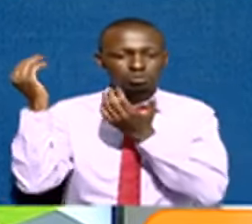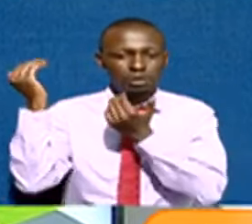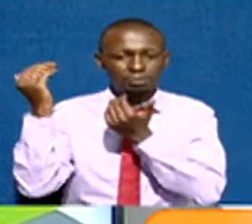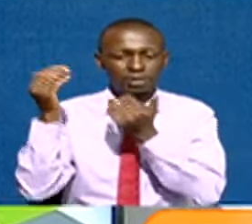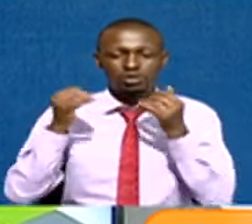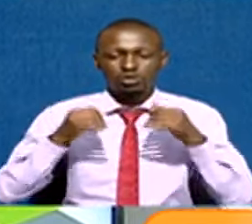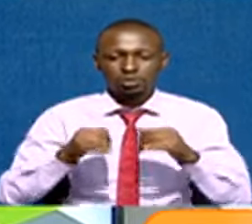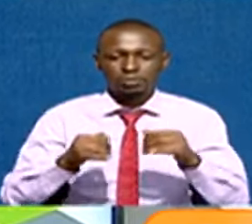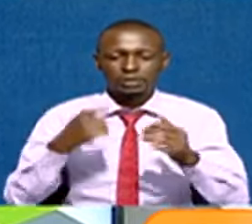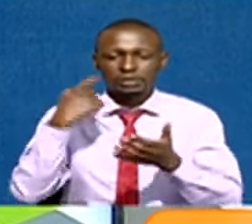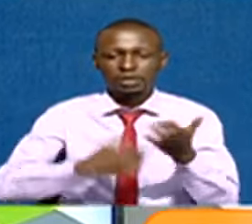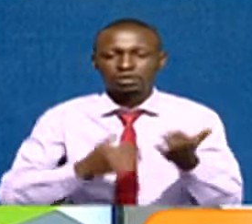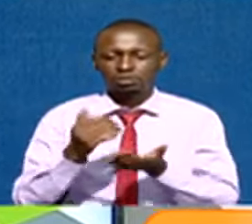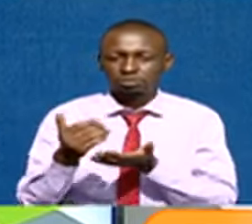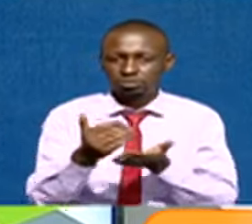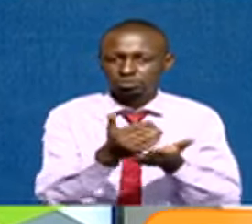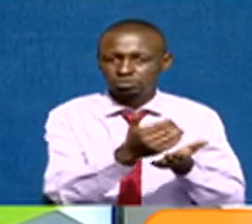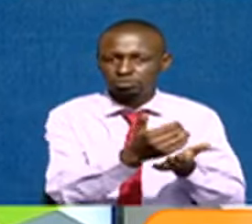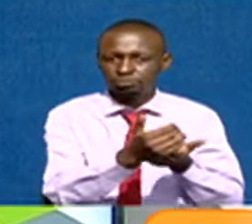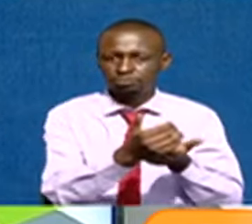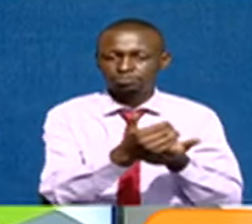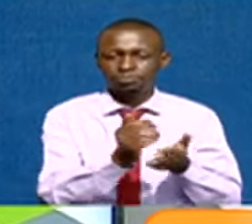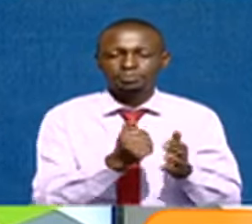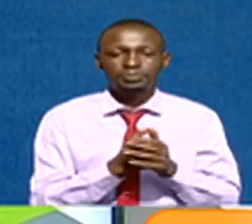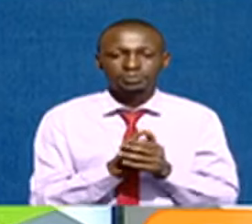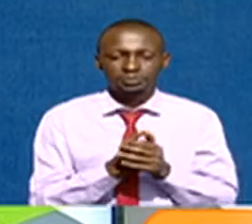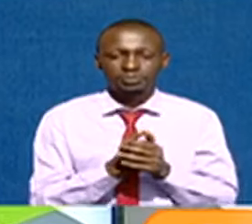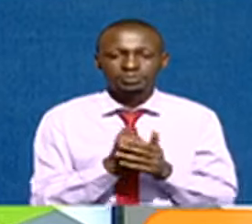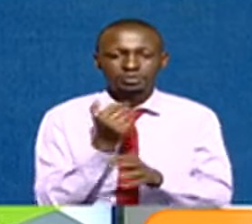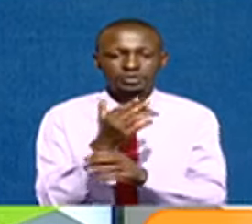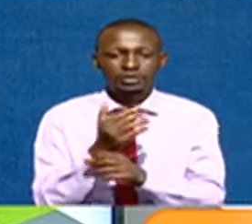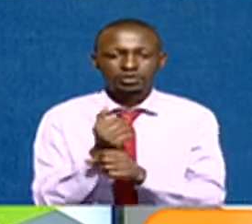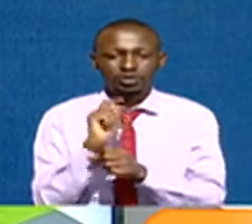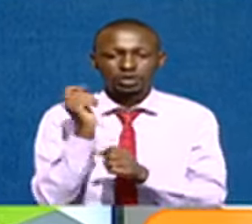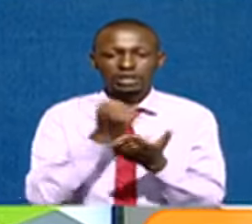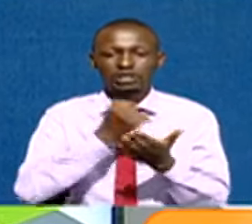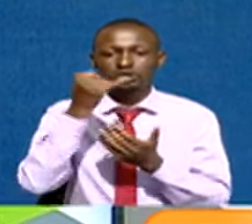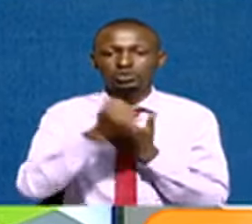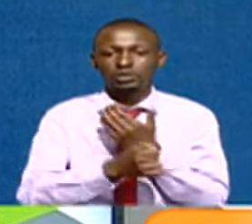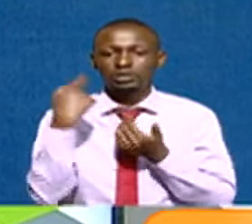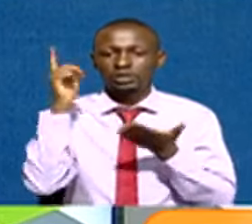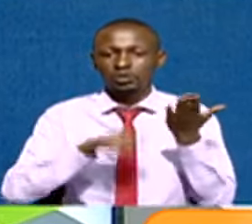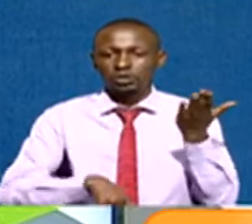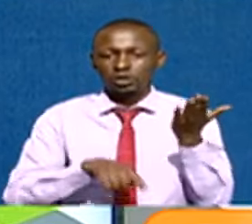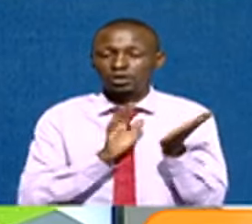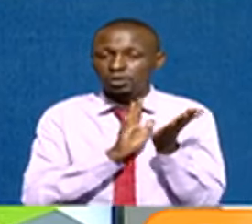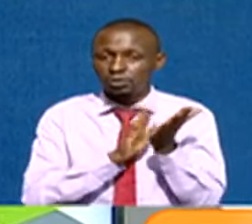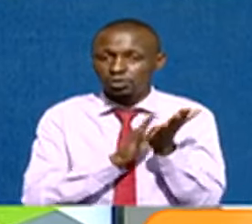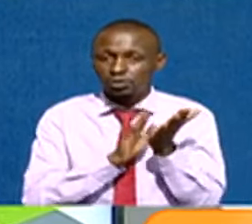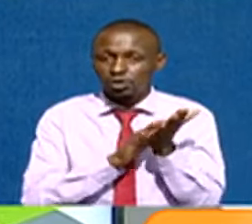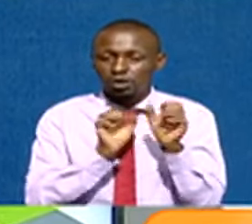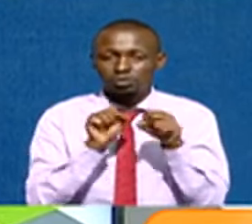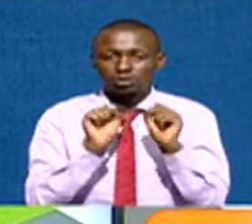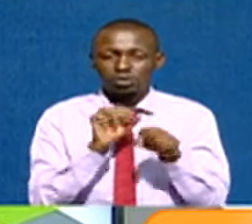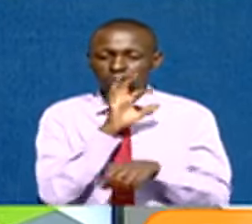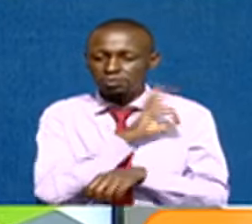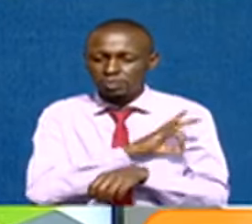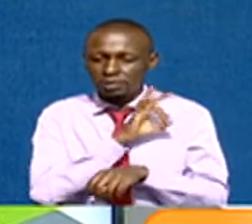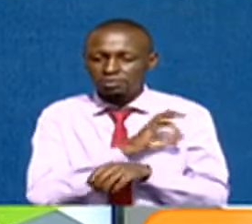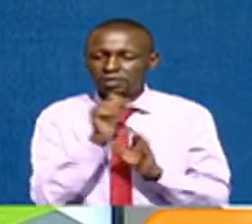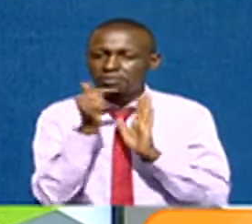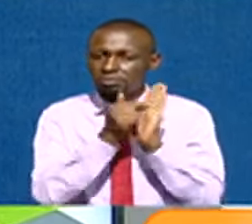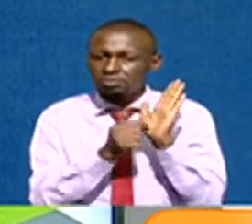implement the collection of the tax. Underwriters' umbrella body, the Association of Kenya Insurers, says the proposal will undo all the gains made in the